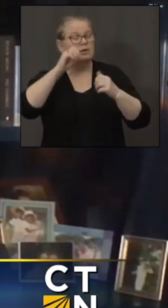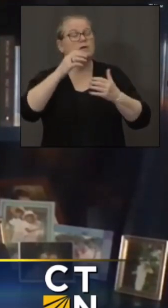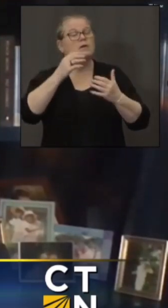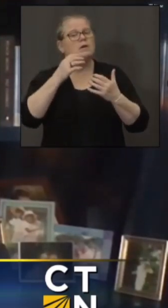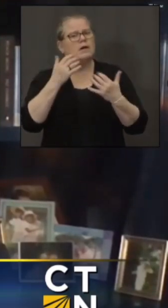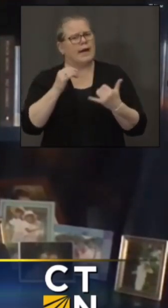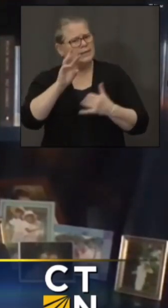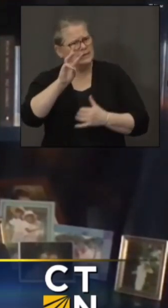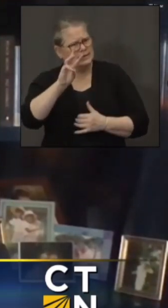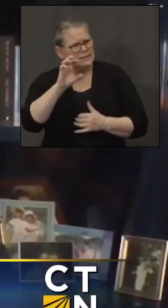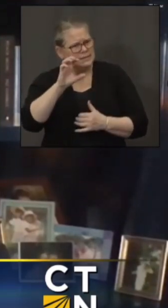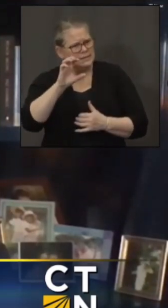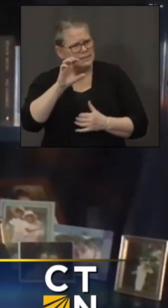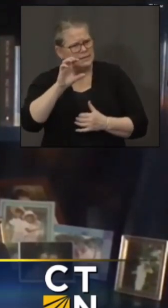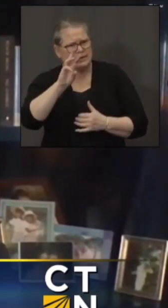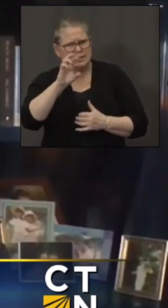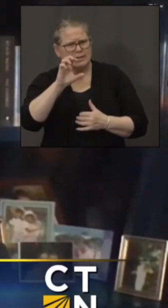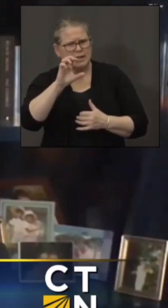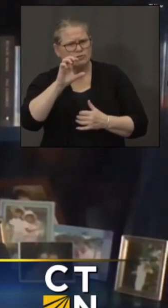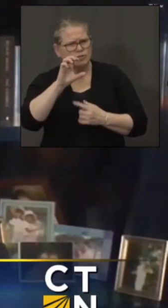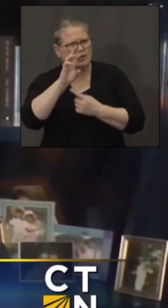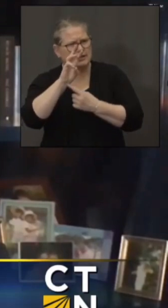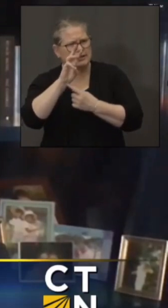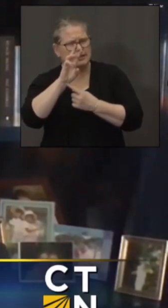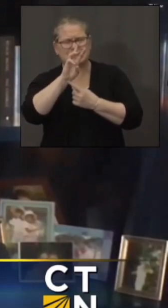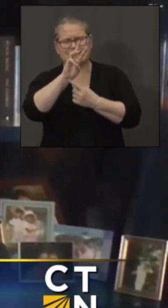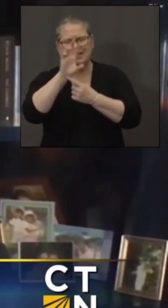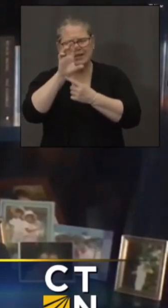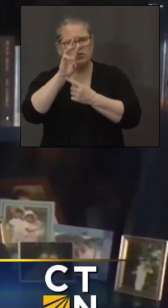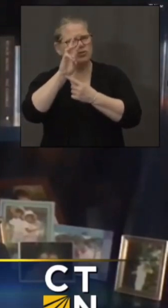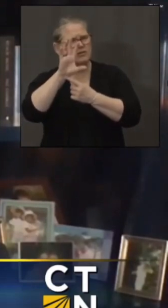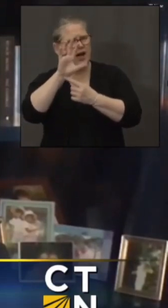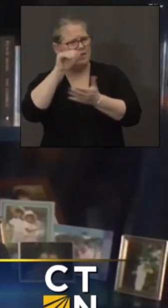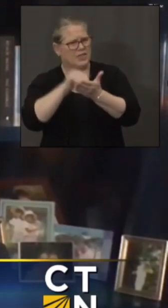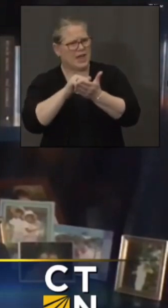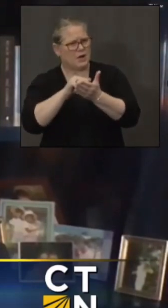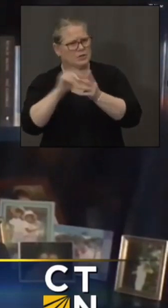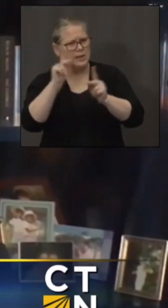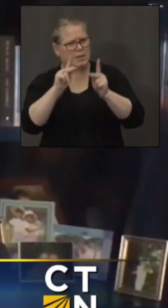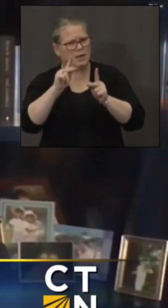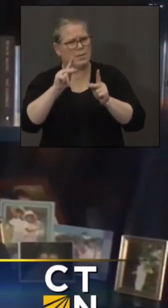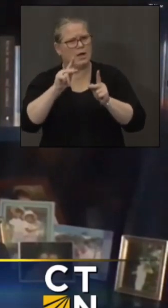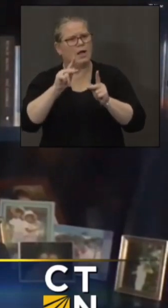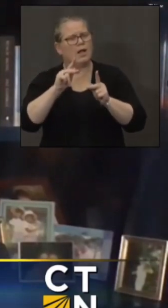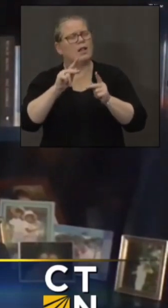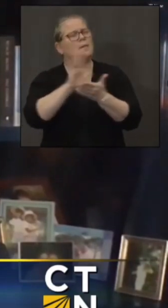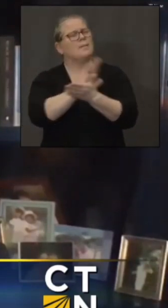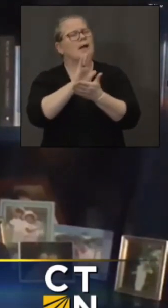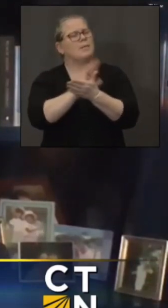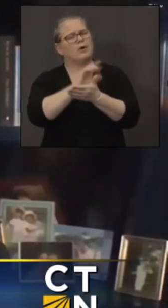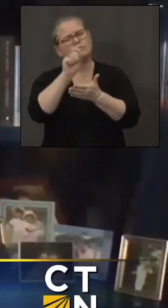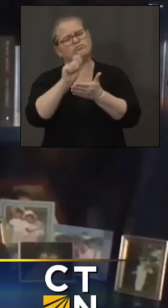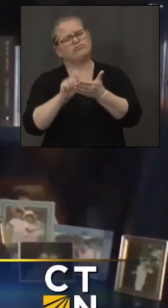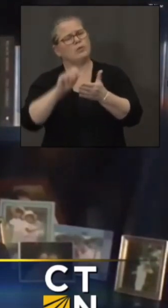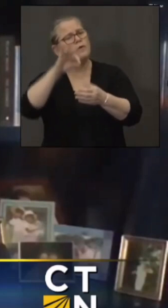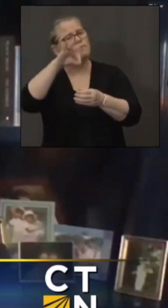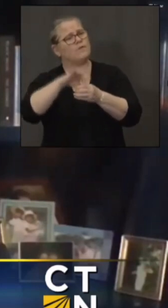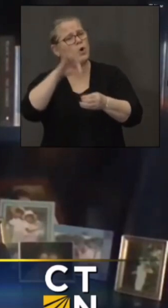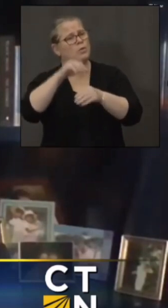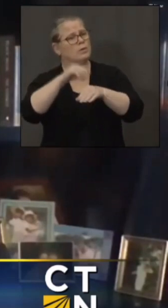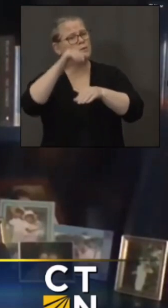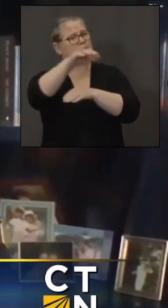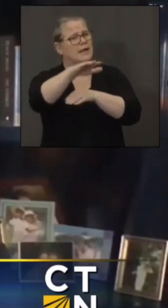665,000 or so people voted by absentee ballots, and the rejection rate was basically half of what it usually is in